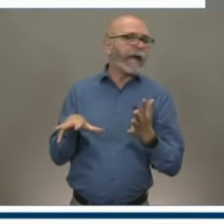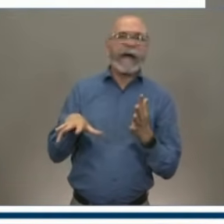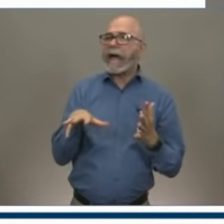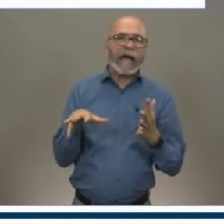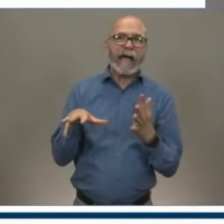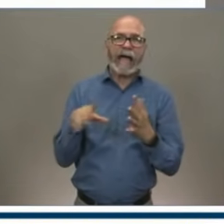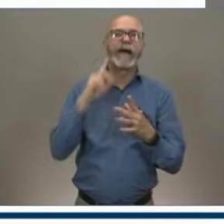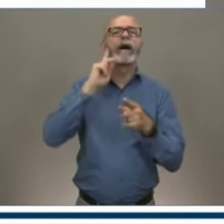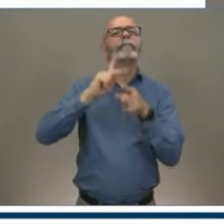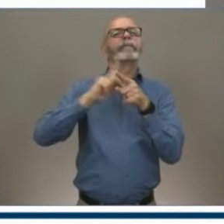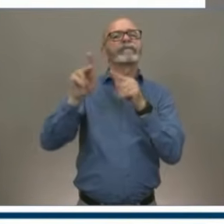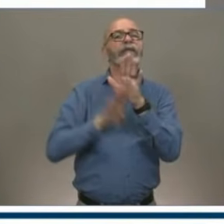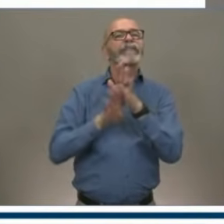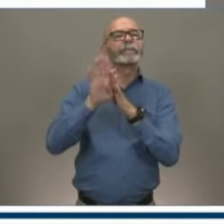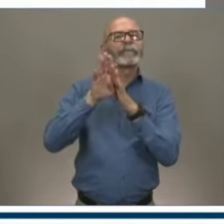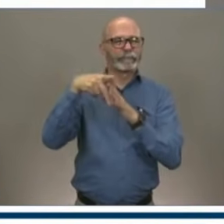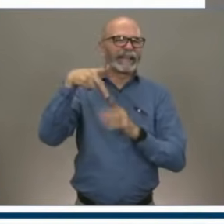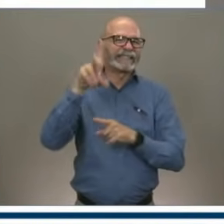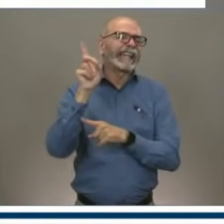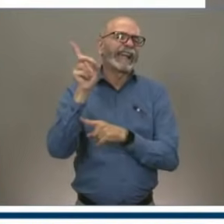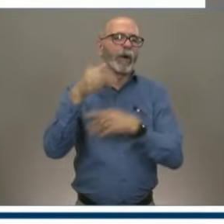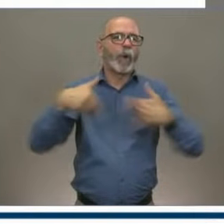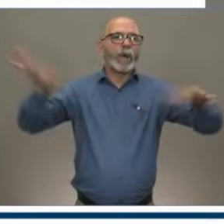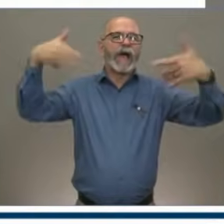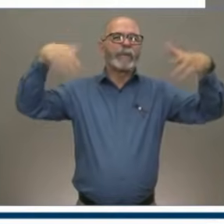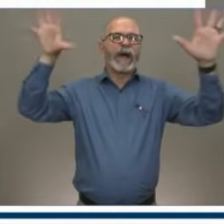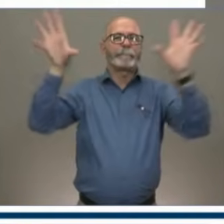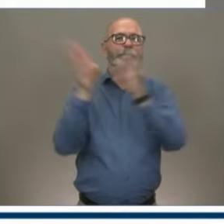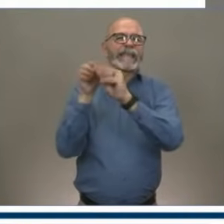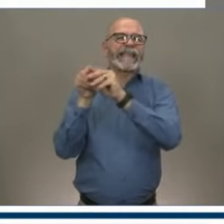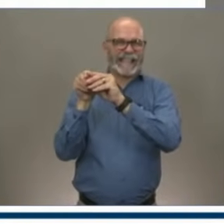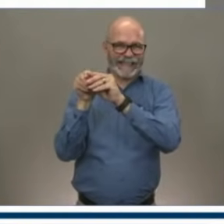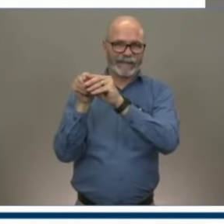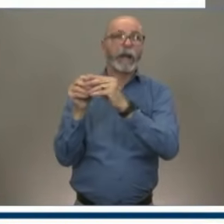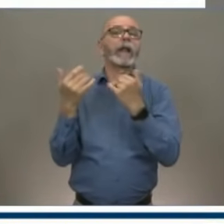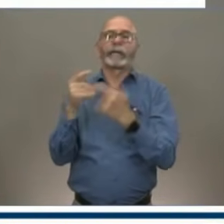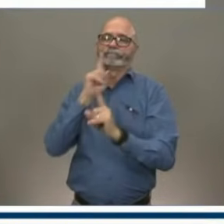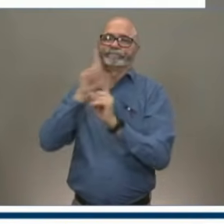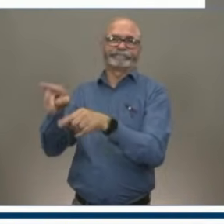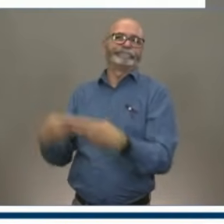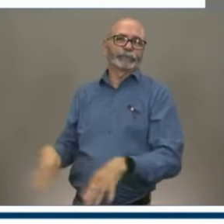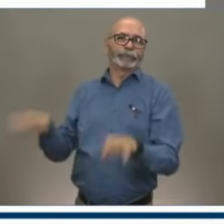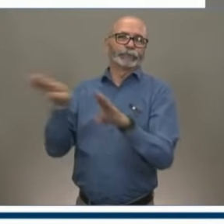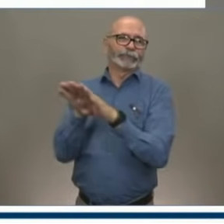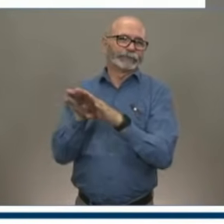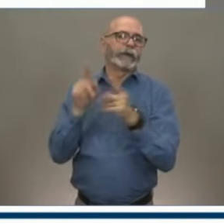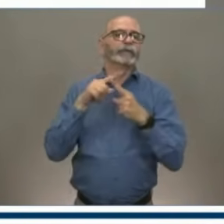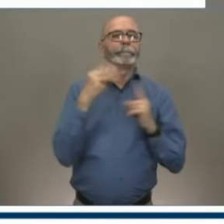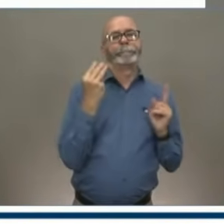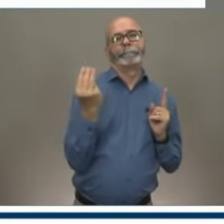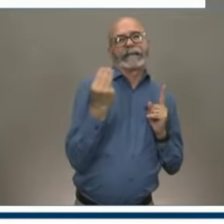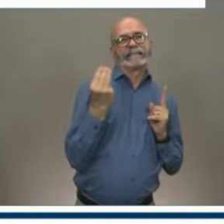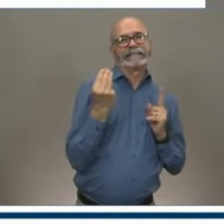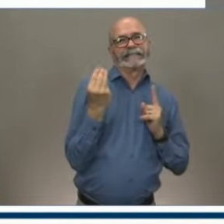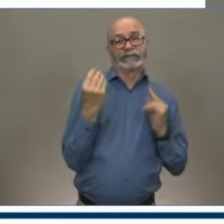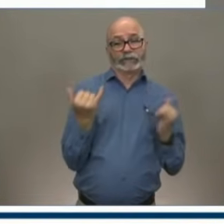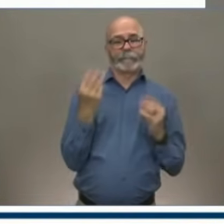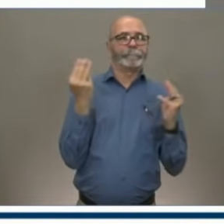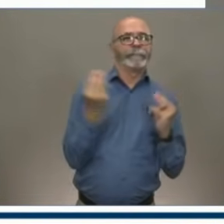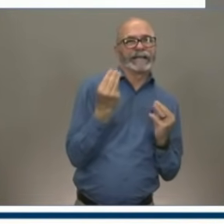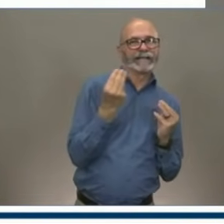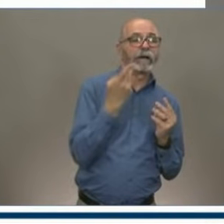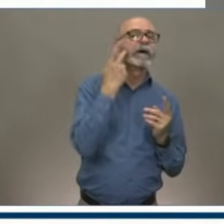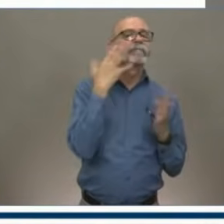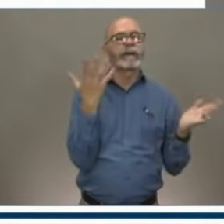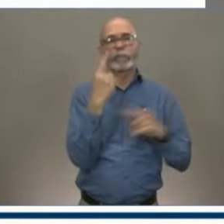is closed today and Monday, and the target is to reopen that on Tuesday. Online learning is happening